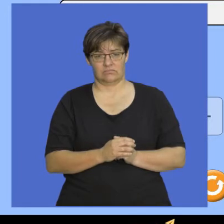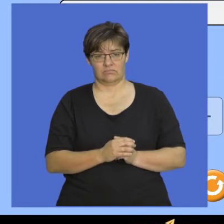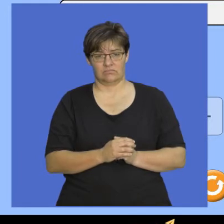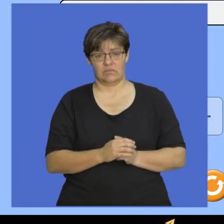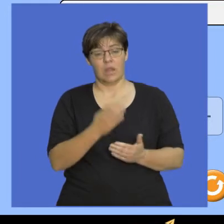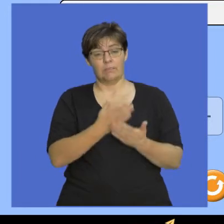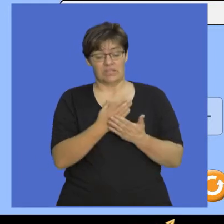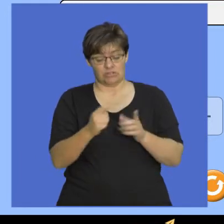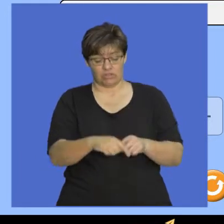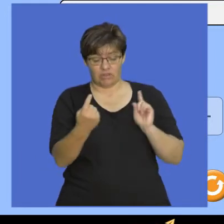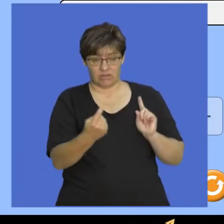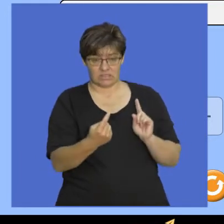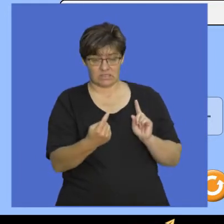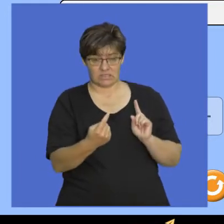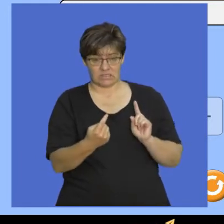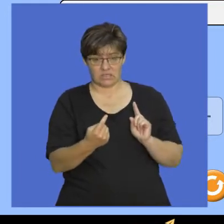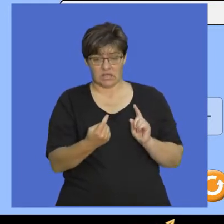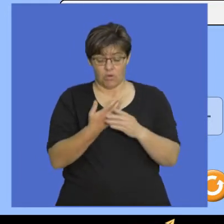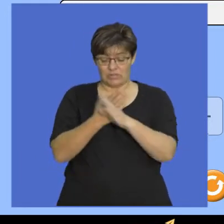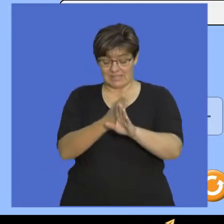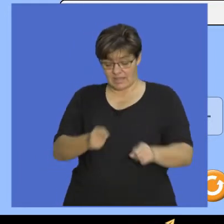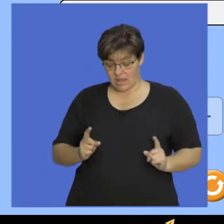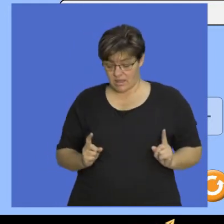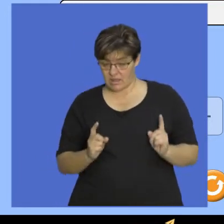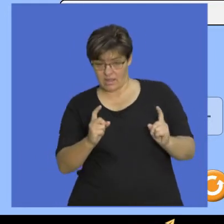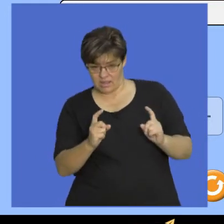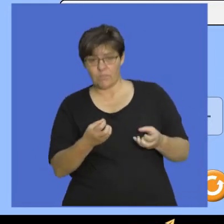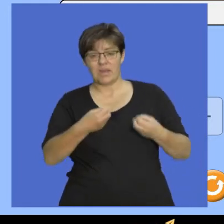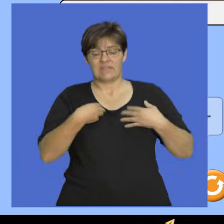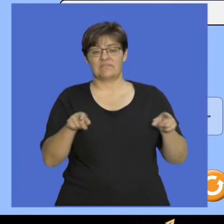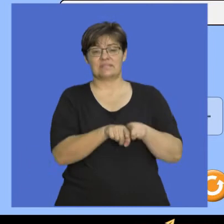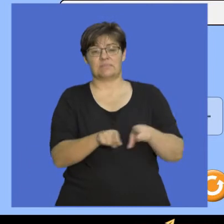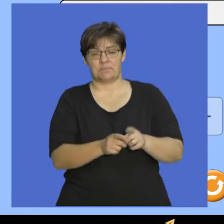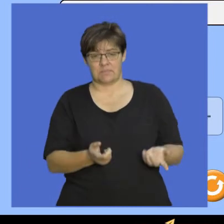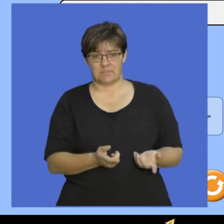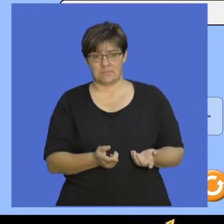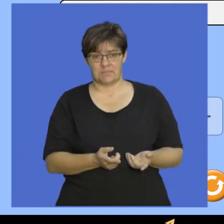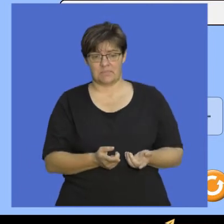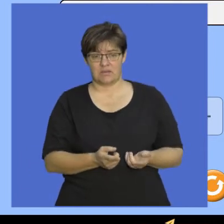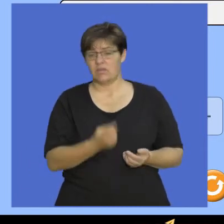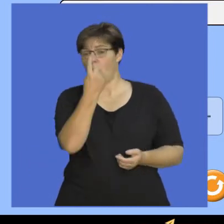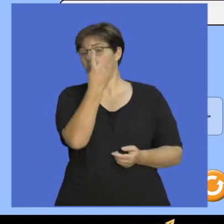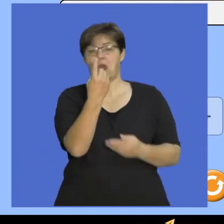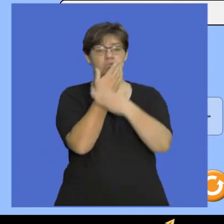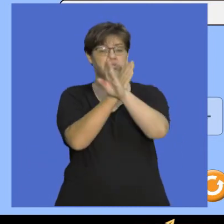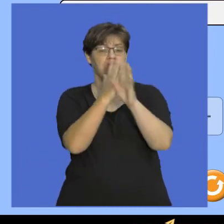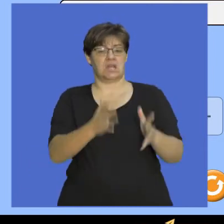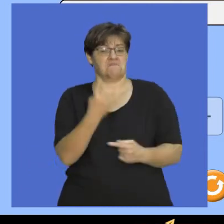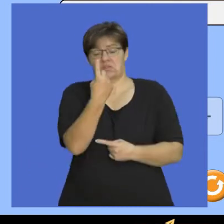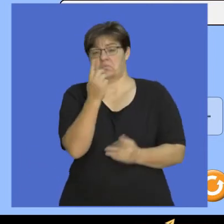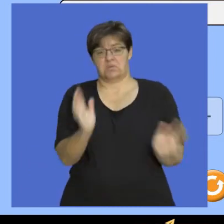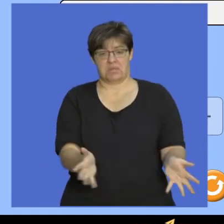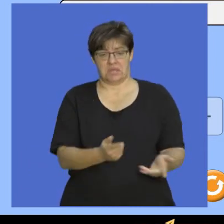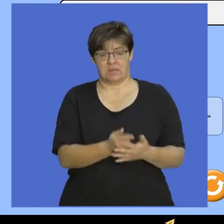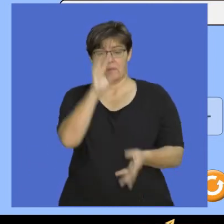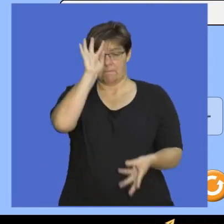value of potential difference across the resistor, it will give us the same thing because this is the only resistor in the circuit. So